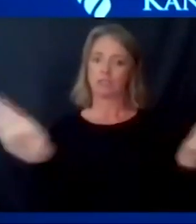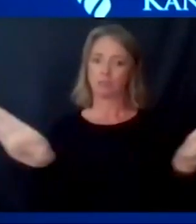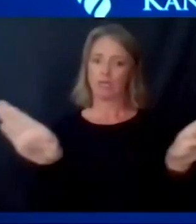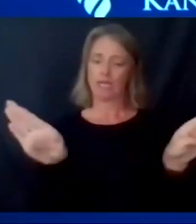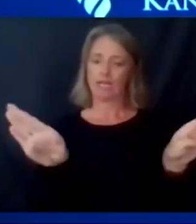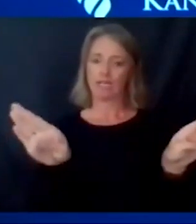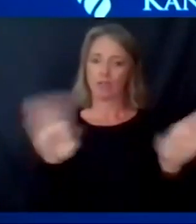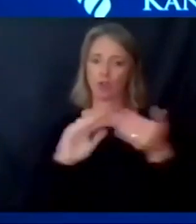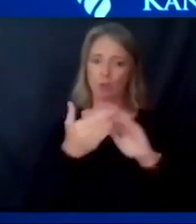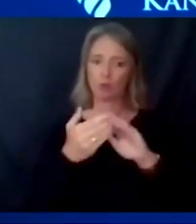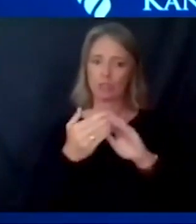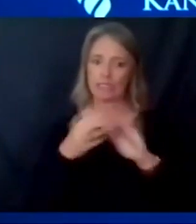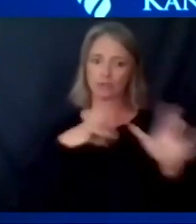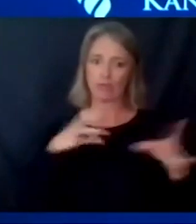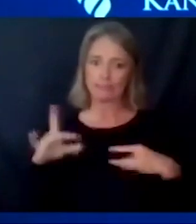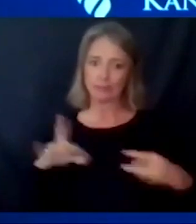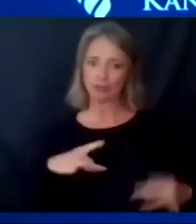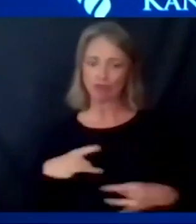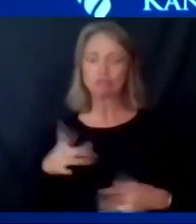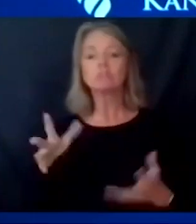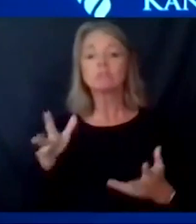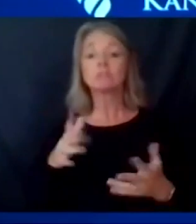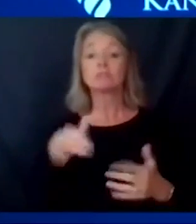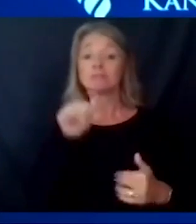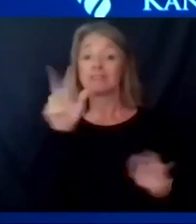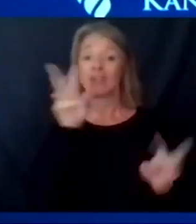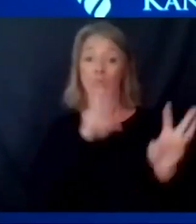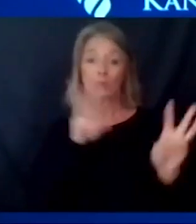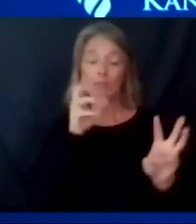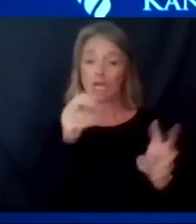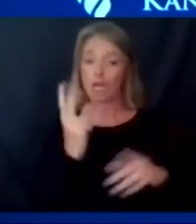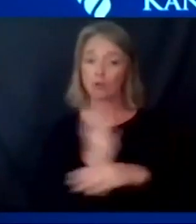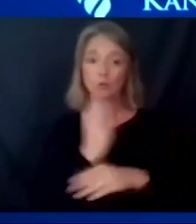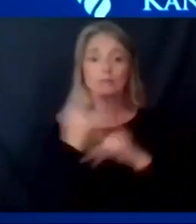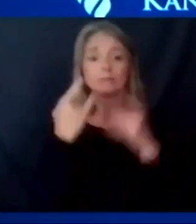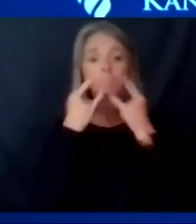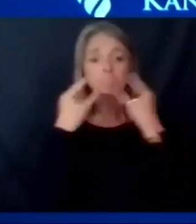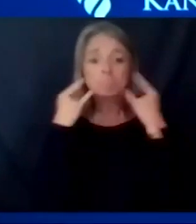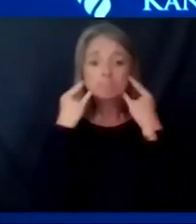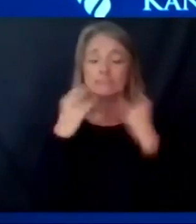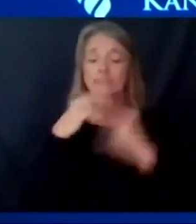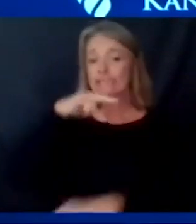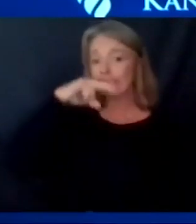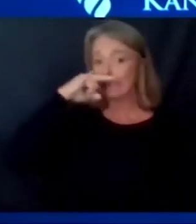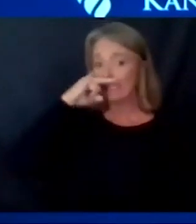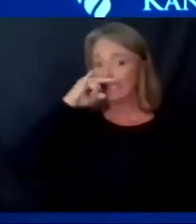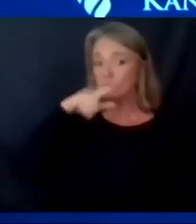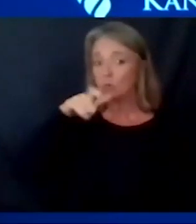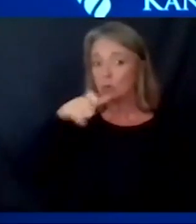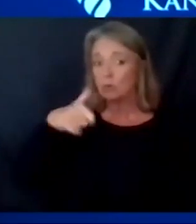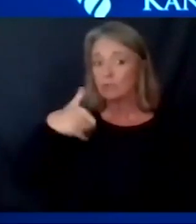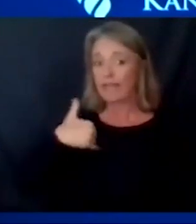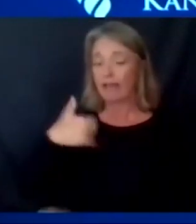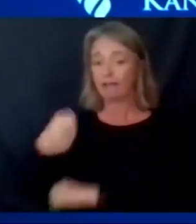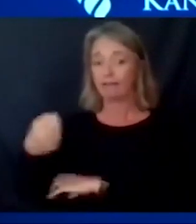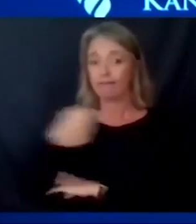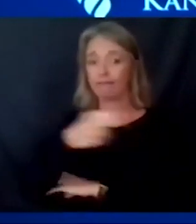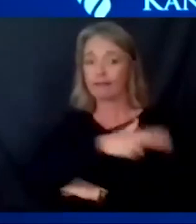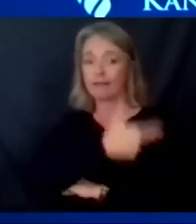about is that by not wearing masks, kids who are now having to be hospitalized and are dying from the Delta